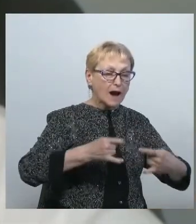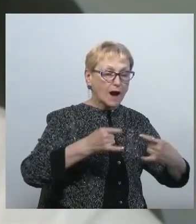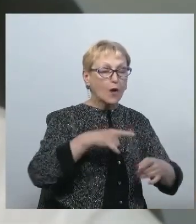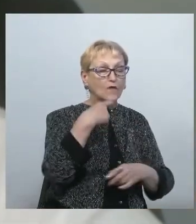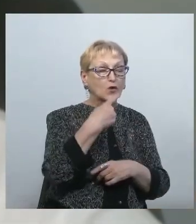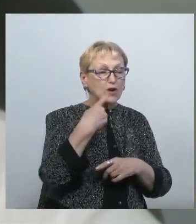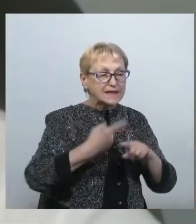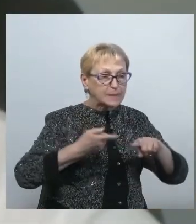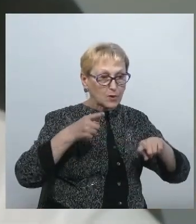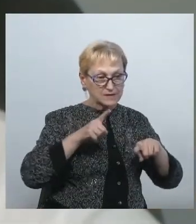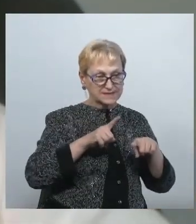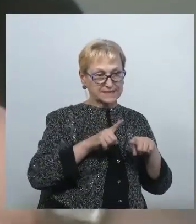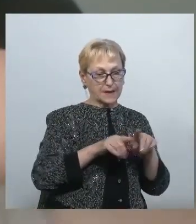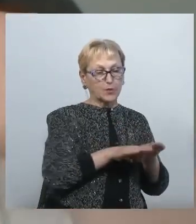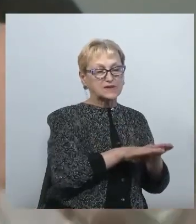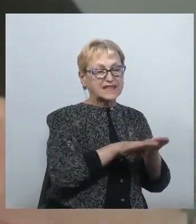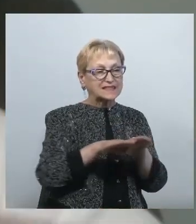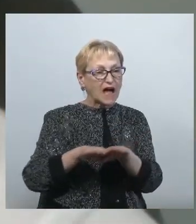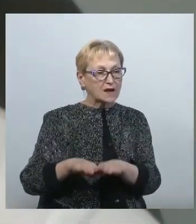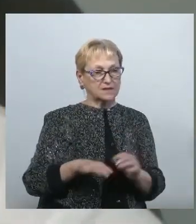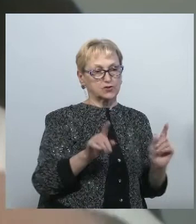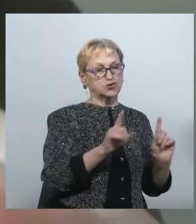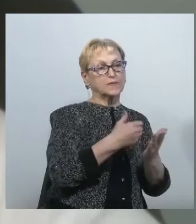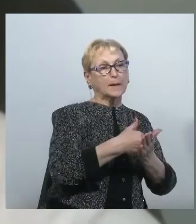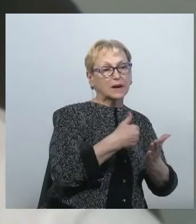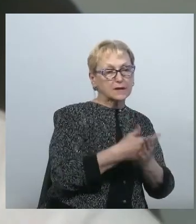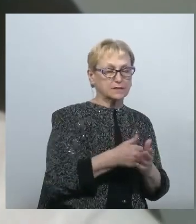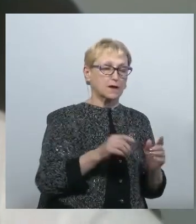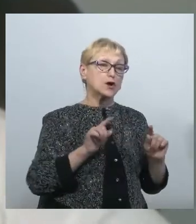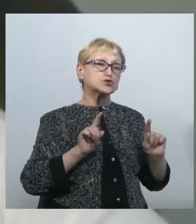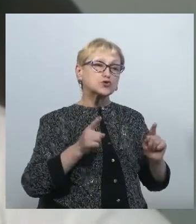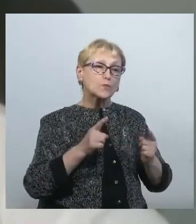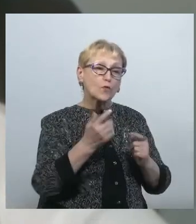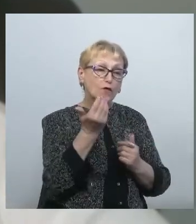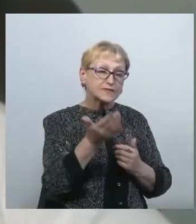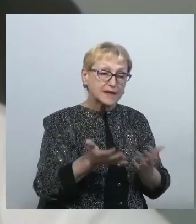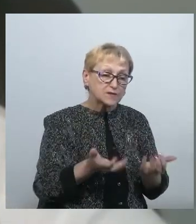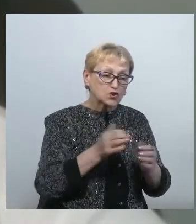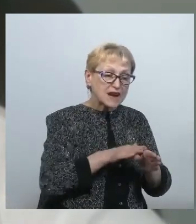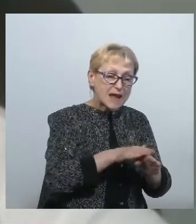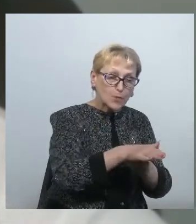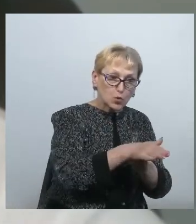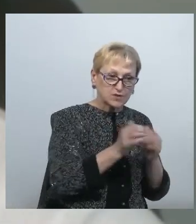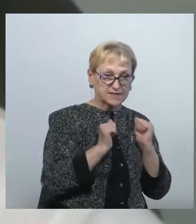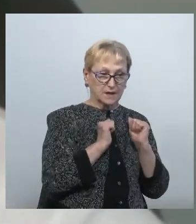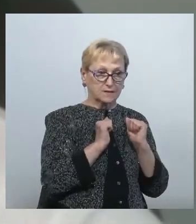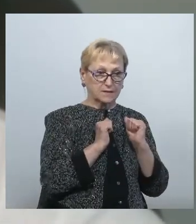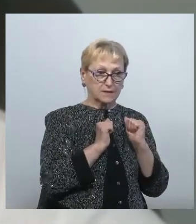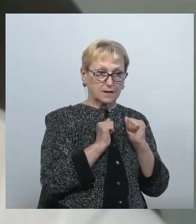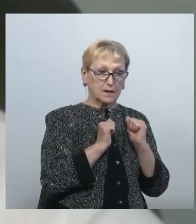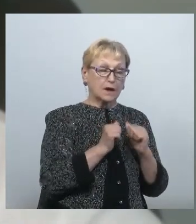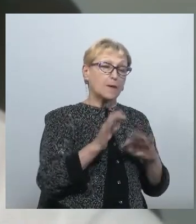about that, to talk about sticking to the ethical standards. Probably media can say why they stick to